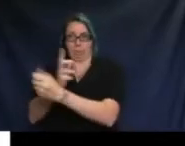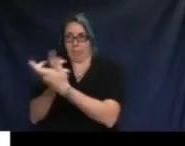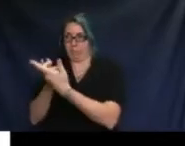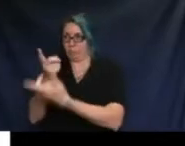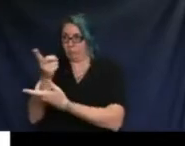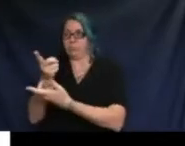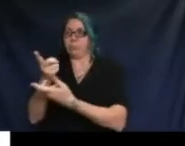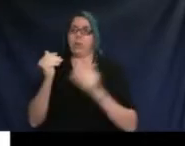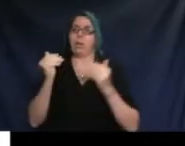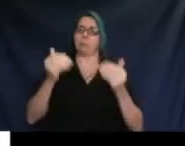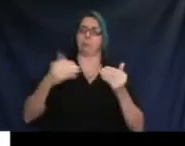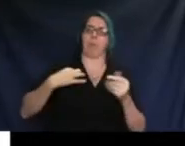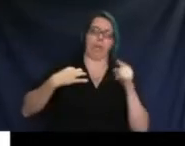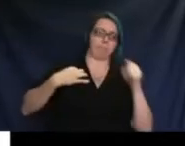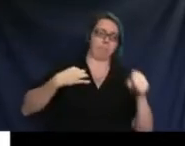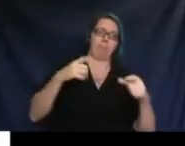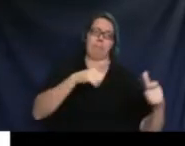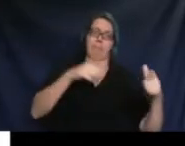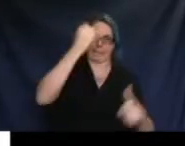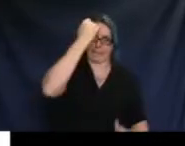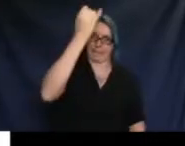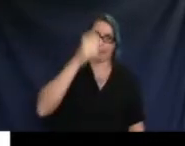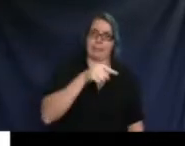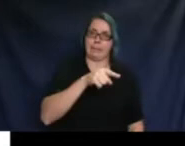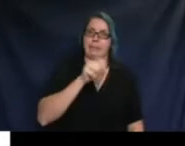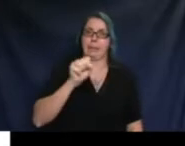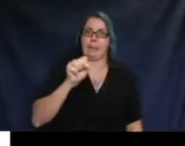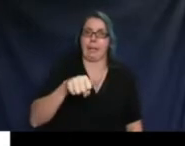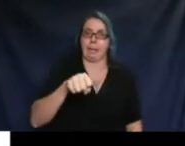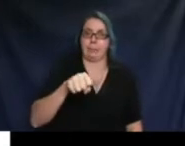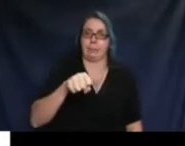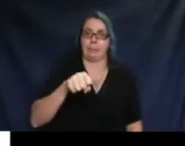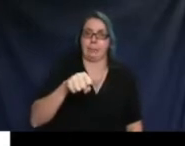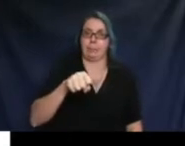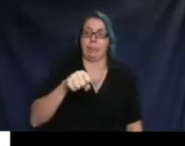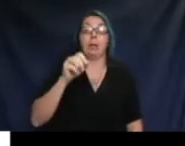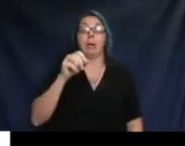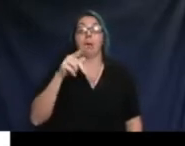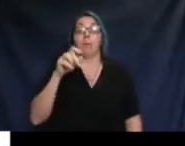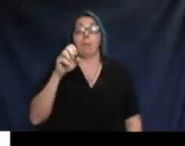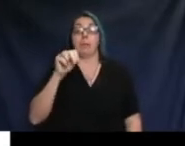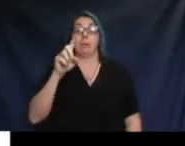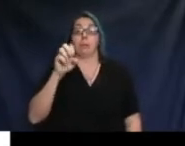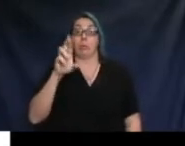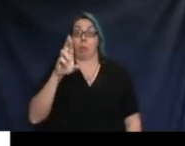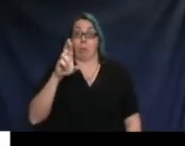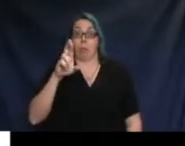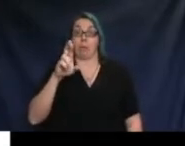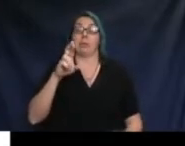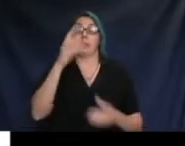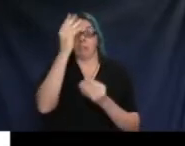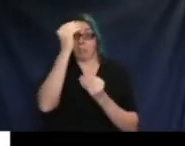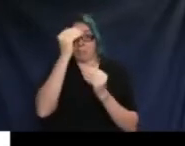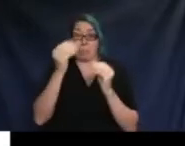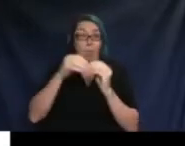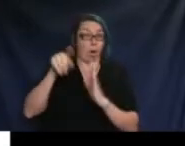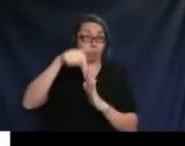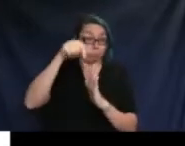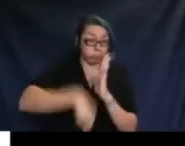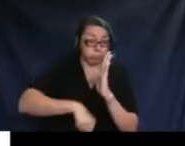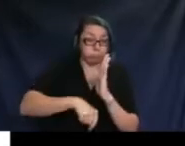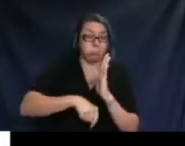If you want more information about OpenDoor, there's a full information session on